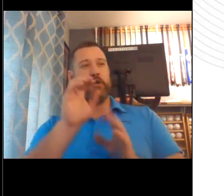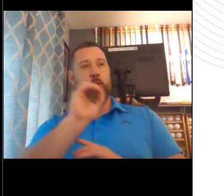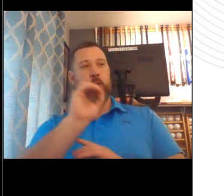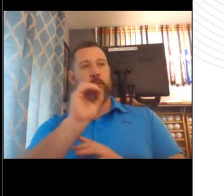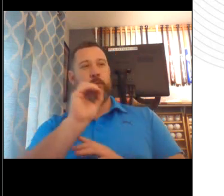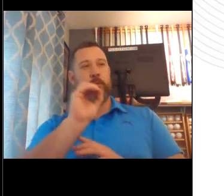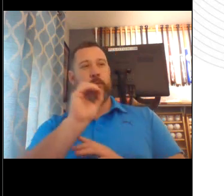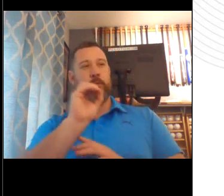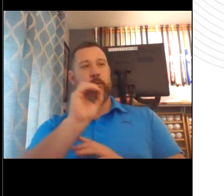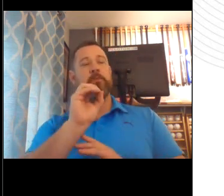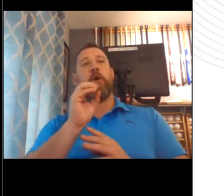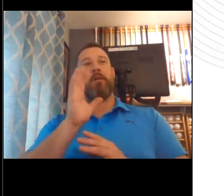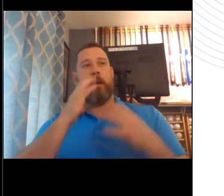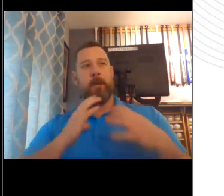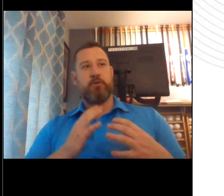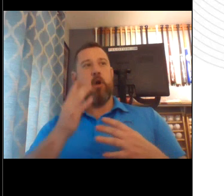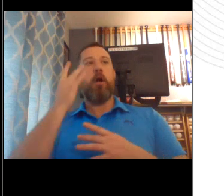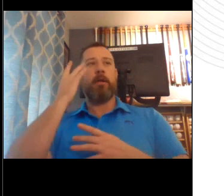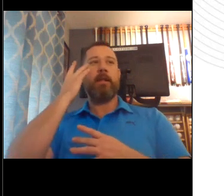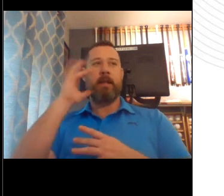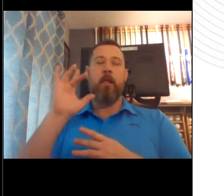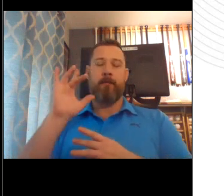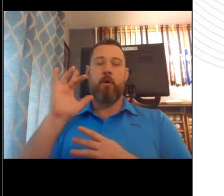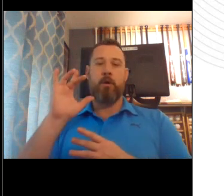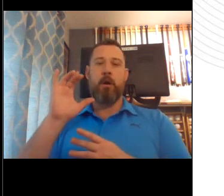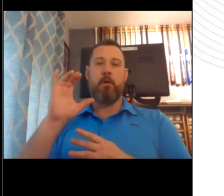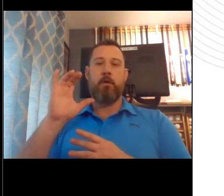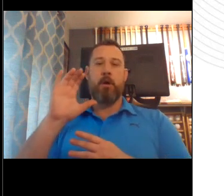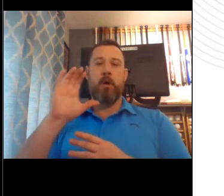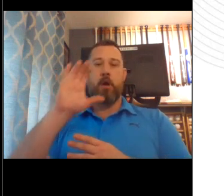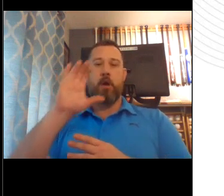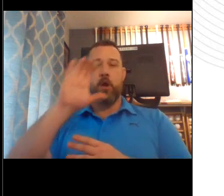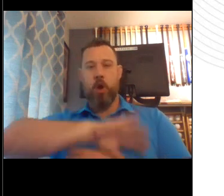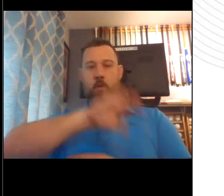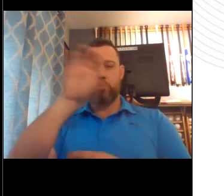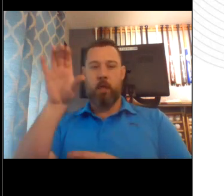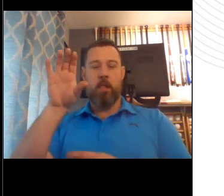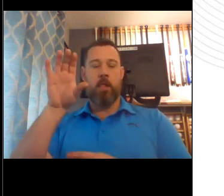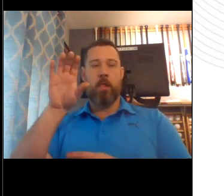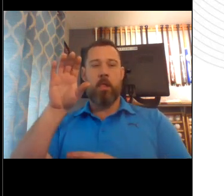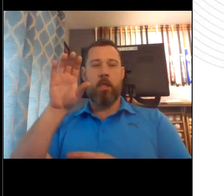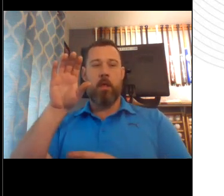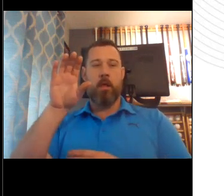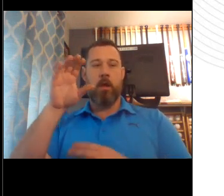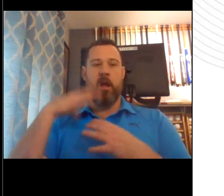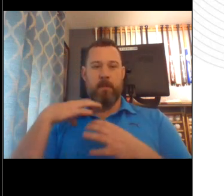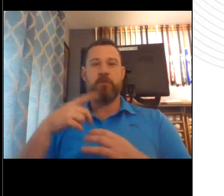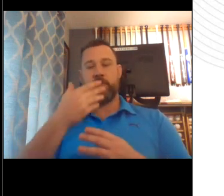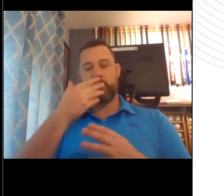officio commissioner on the California Coastal Commission. So to Jeremy Ketchum, congratulations on his promotion to that